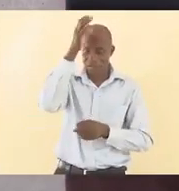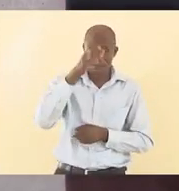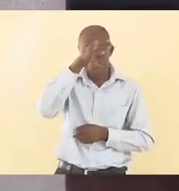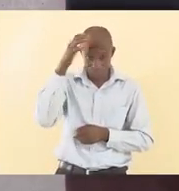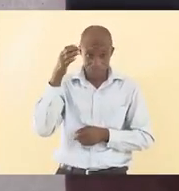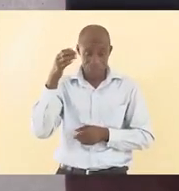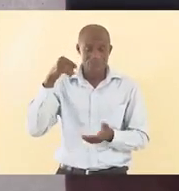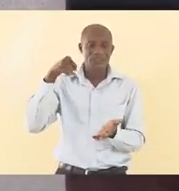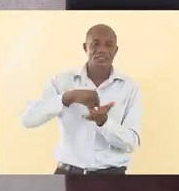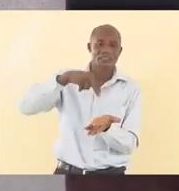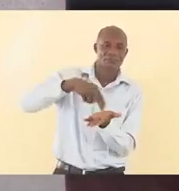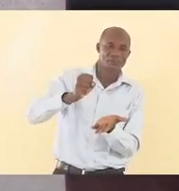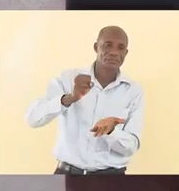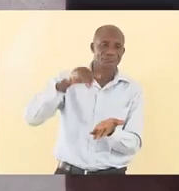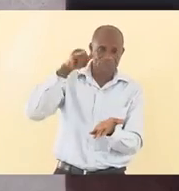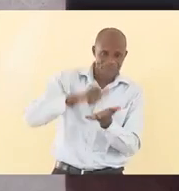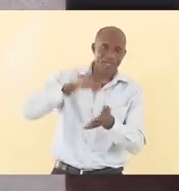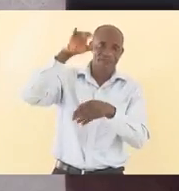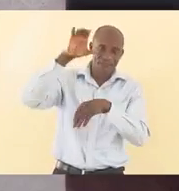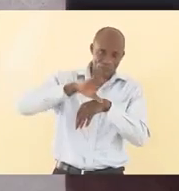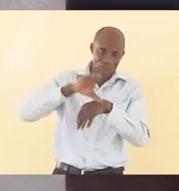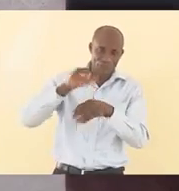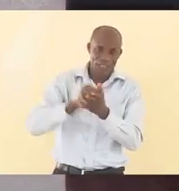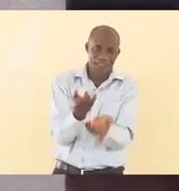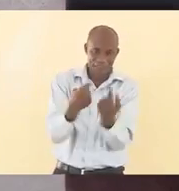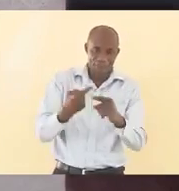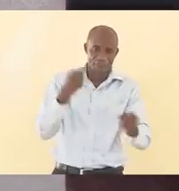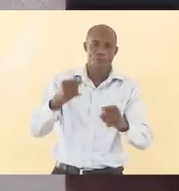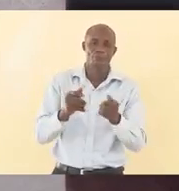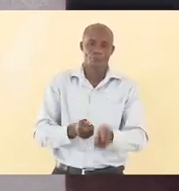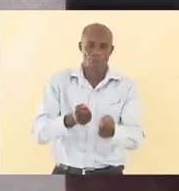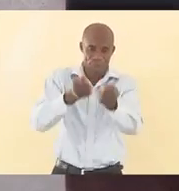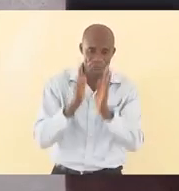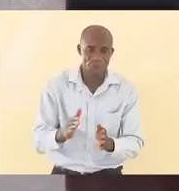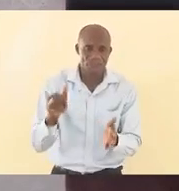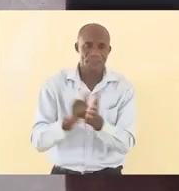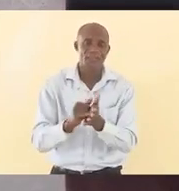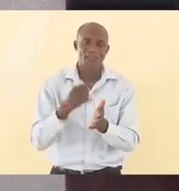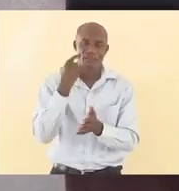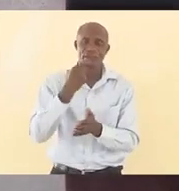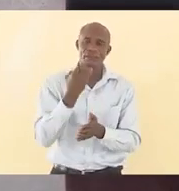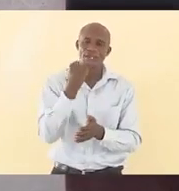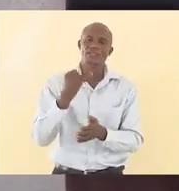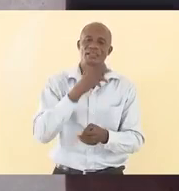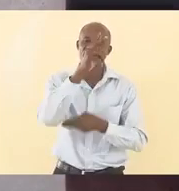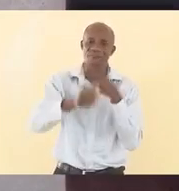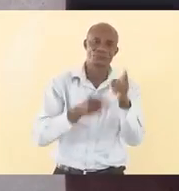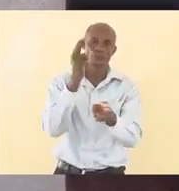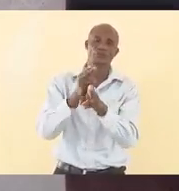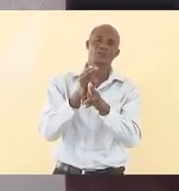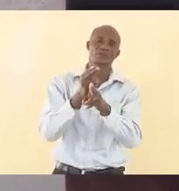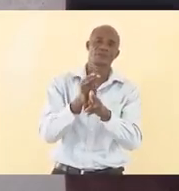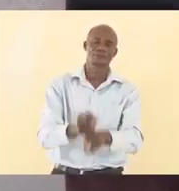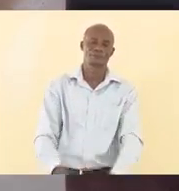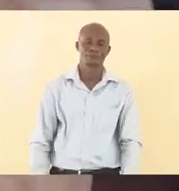means that church that came from the apostles, that is universal. Catholic is another word for universal.